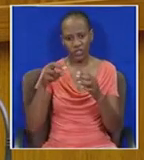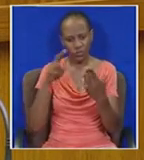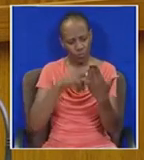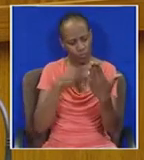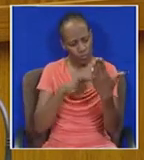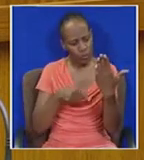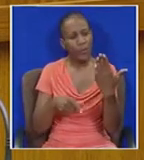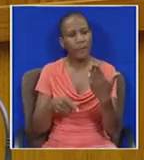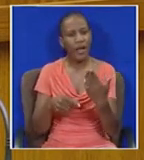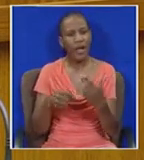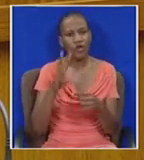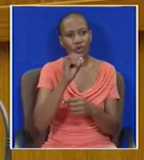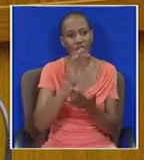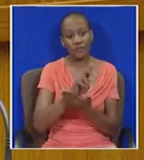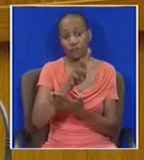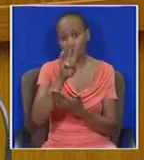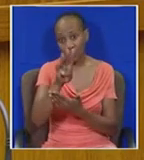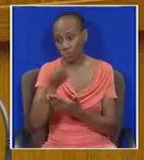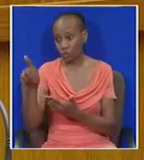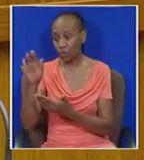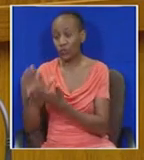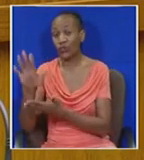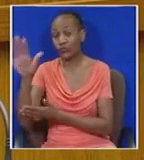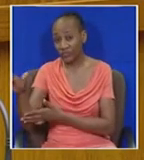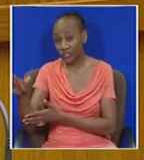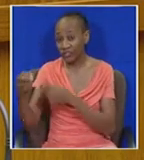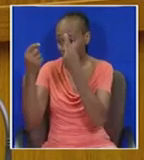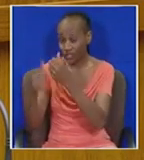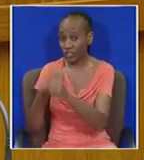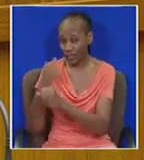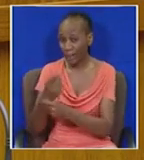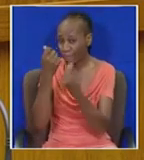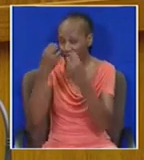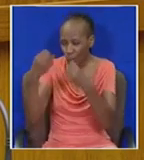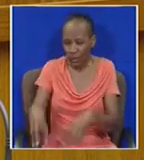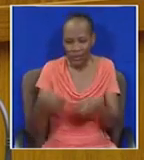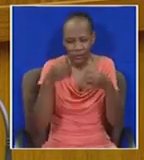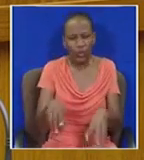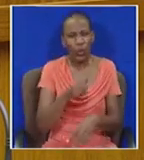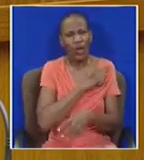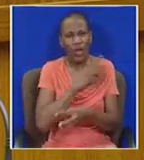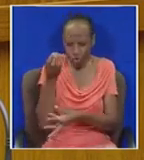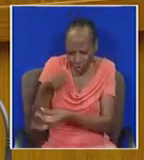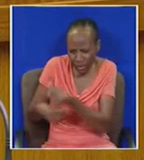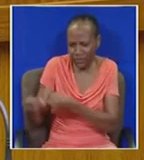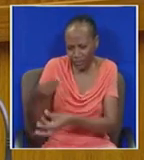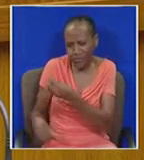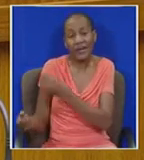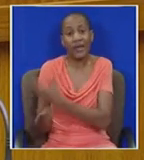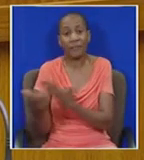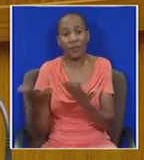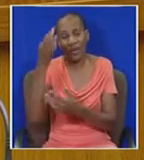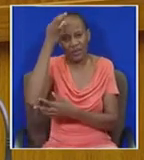the 2016-2017 financial years. These monies wasted by careless and corrupt people in government